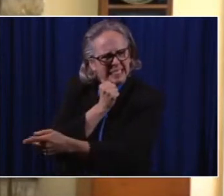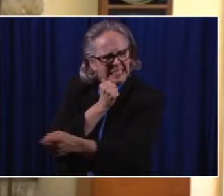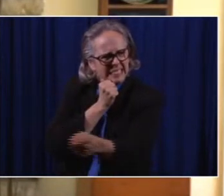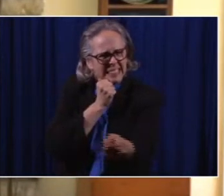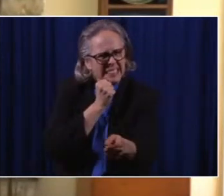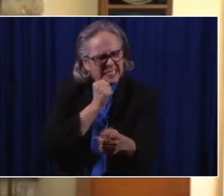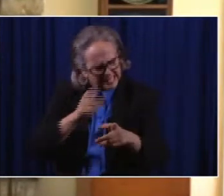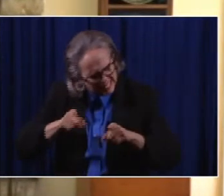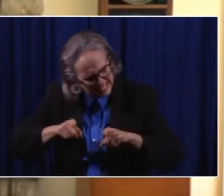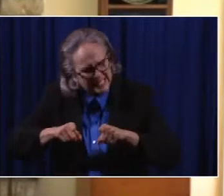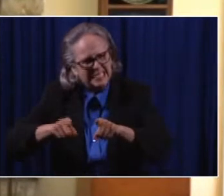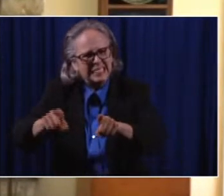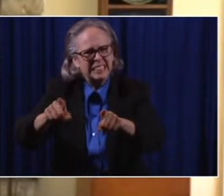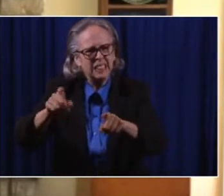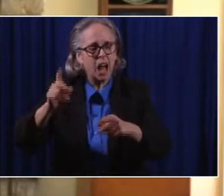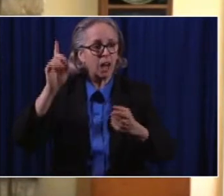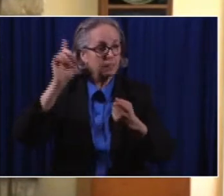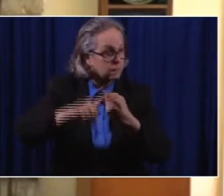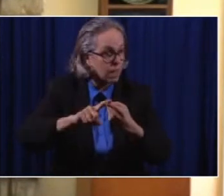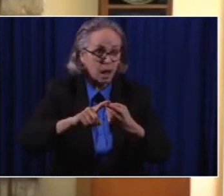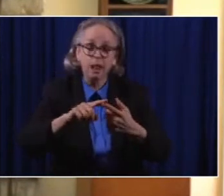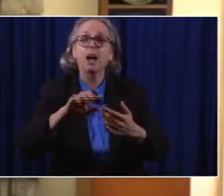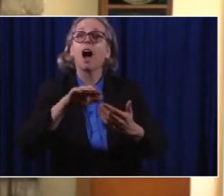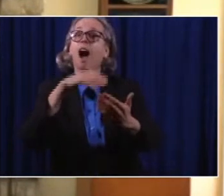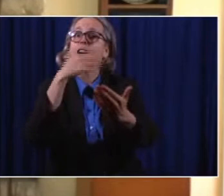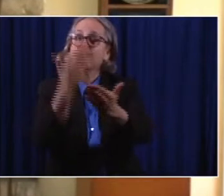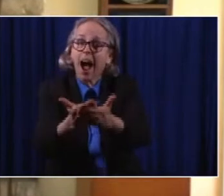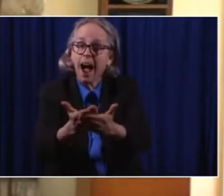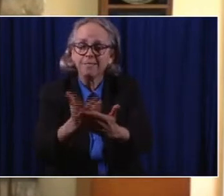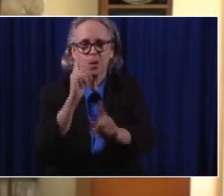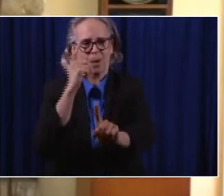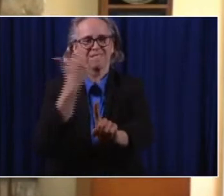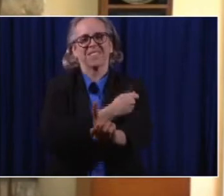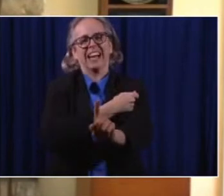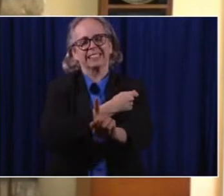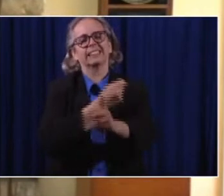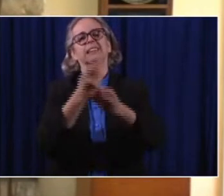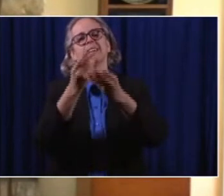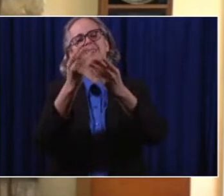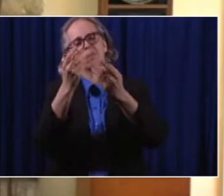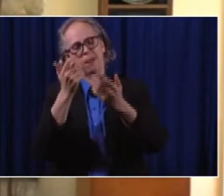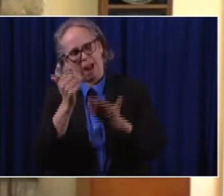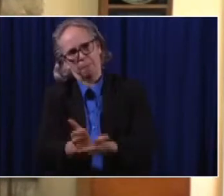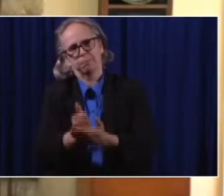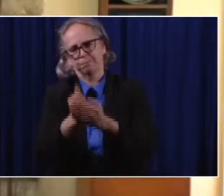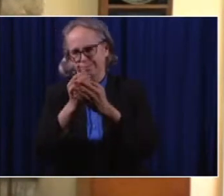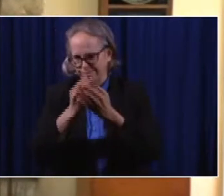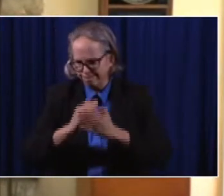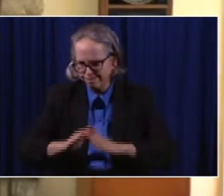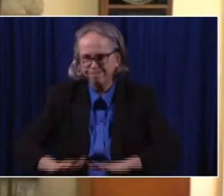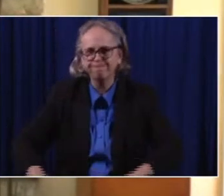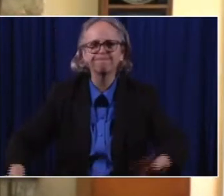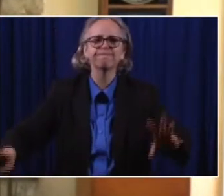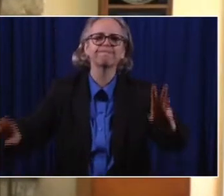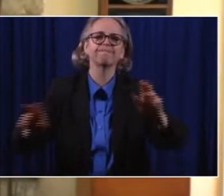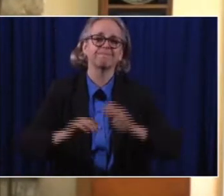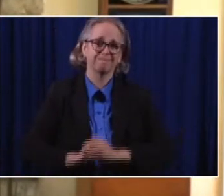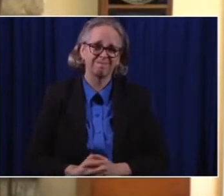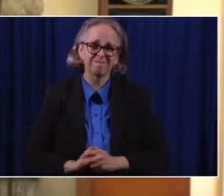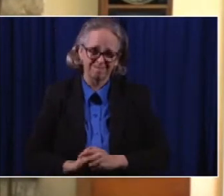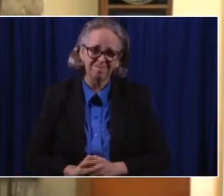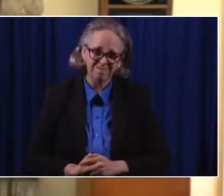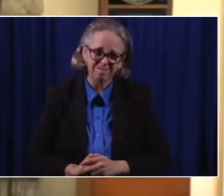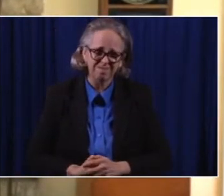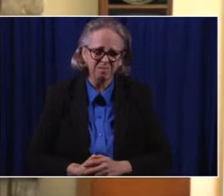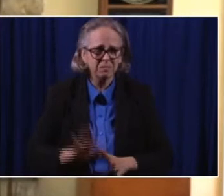on. And it remains the most important thing that we can do, and the thing that will really matter the most is, frankly,